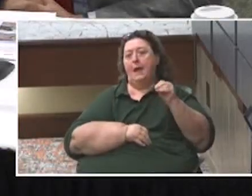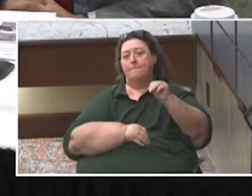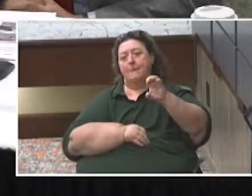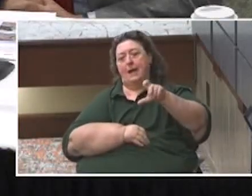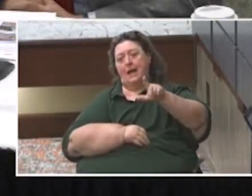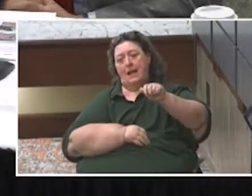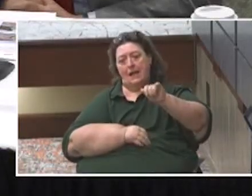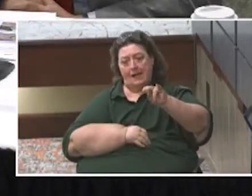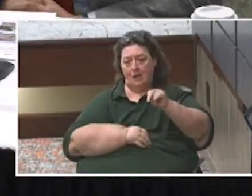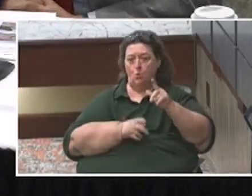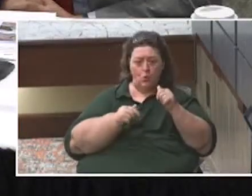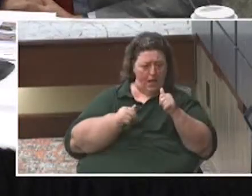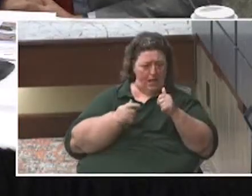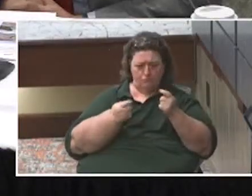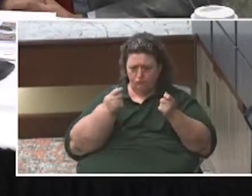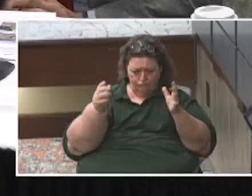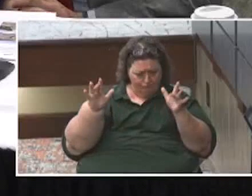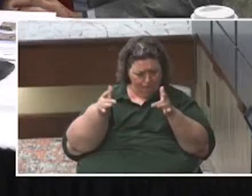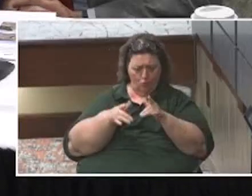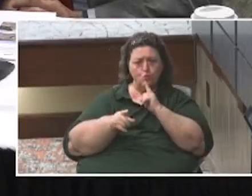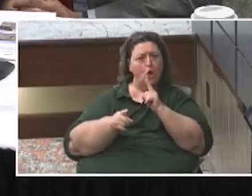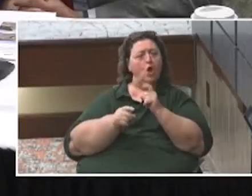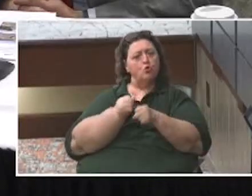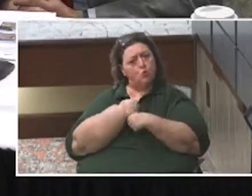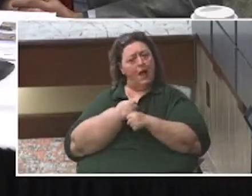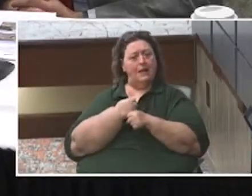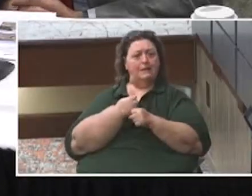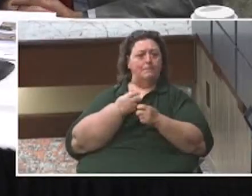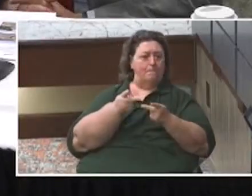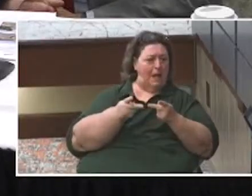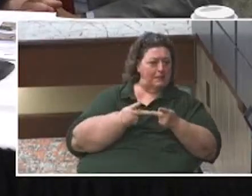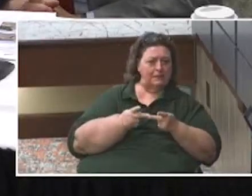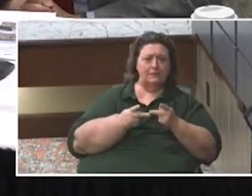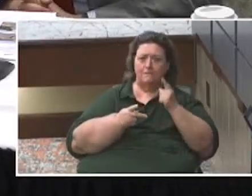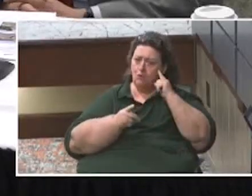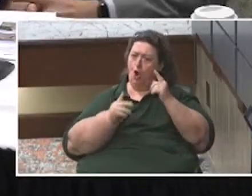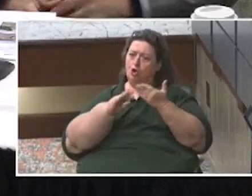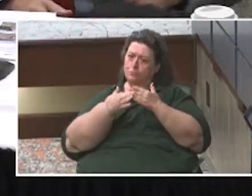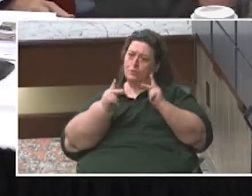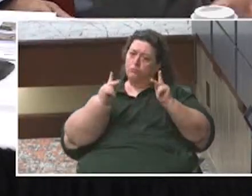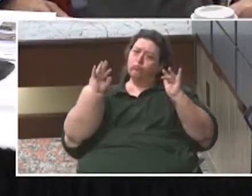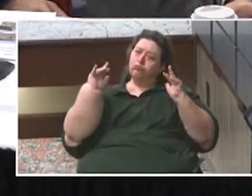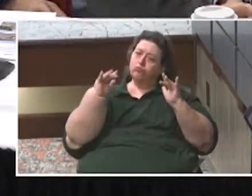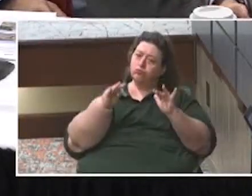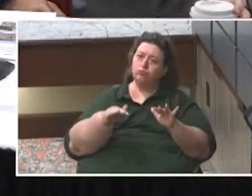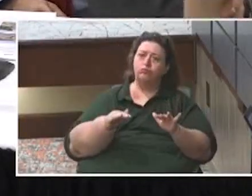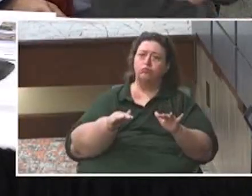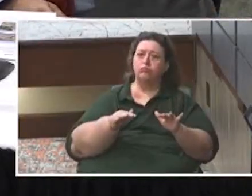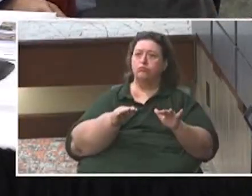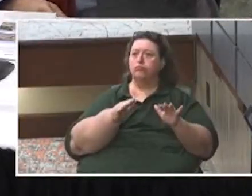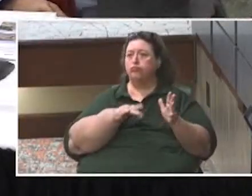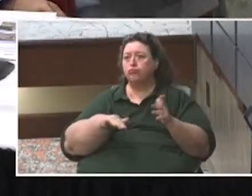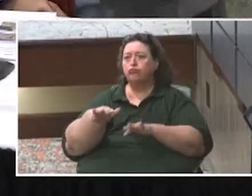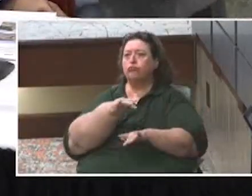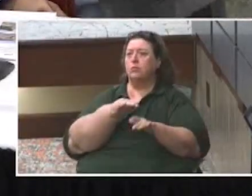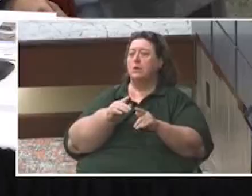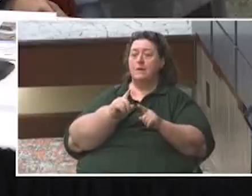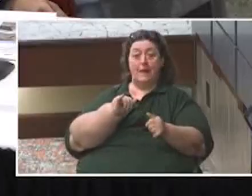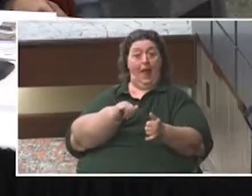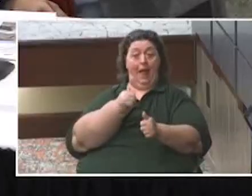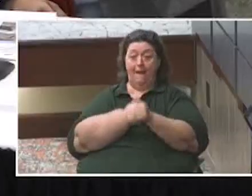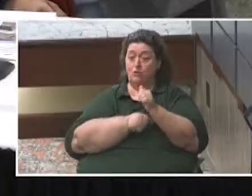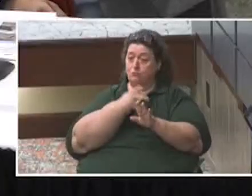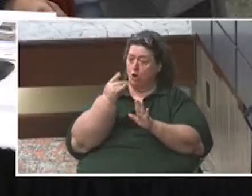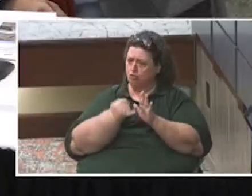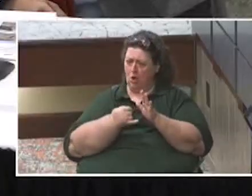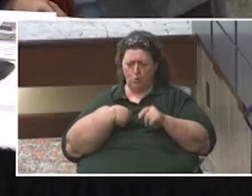down, it's really creating spaces and places for the community to come together. And that's with every project we're